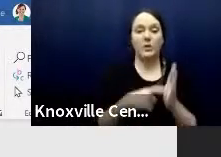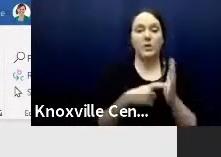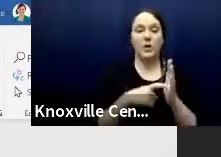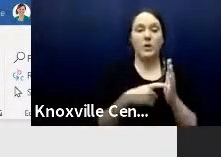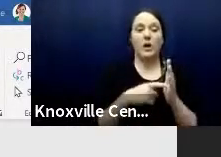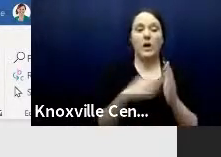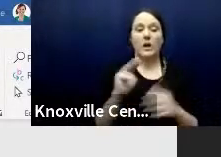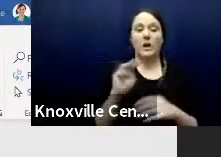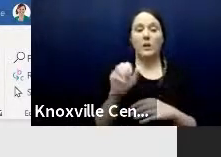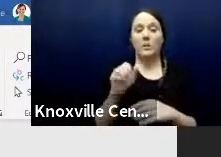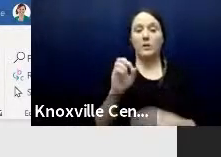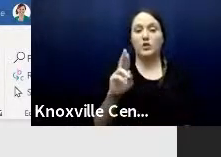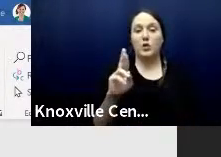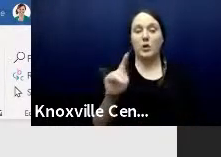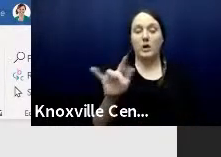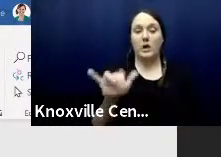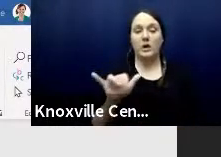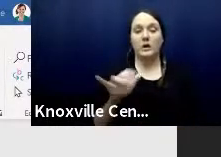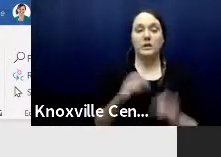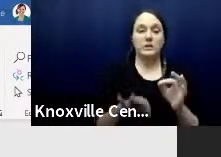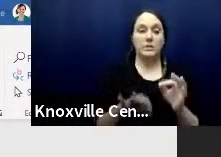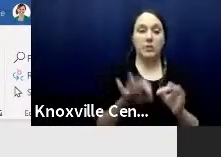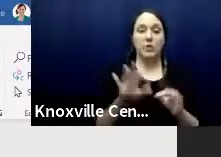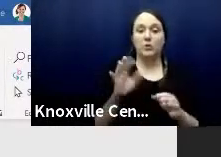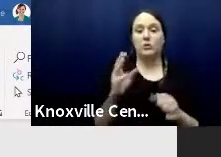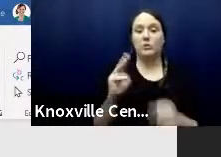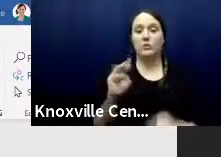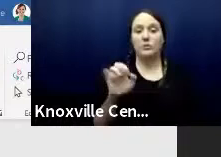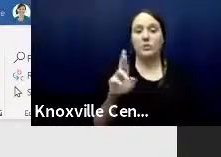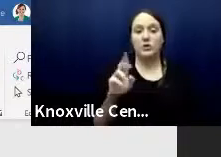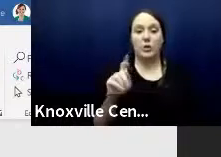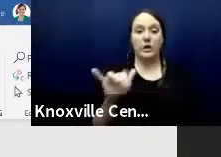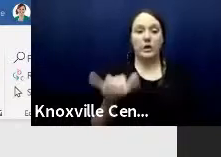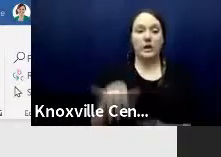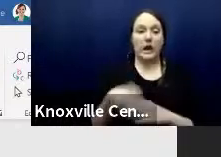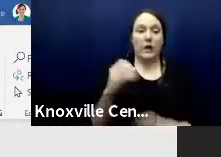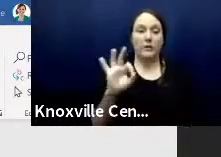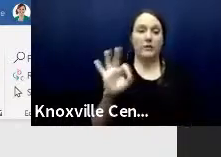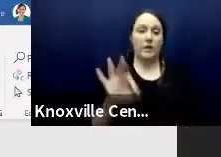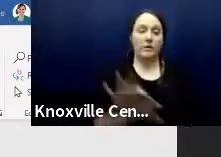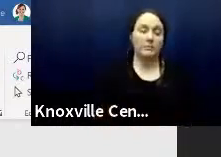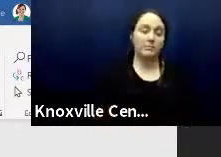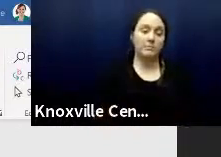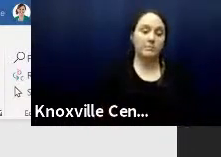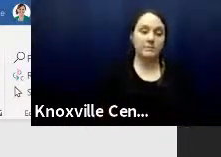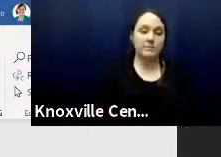with a majority, simple majority of the 9. That's not an issue to me.